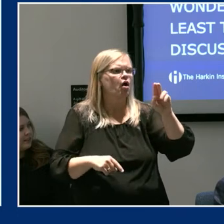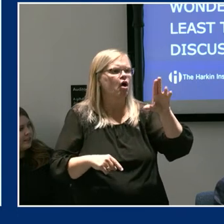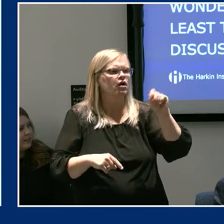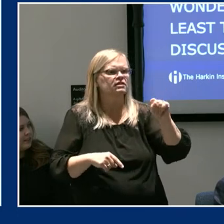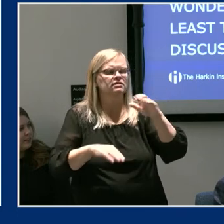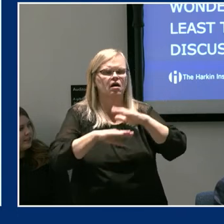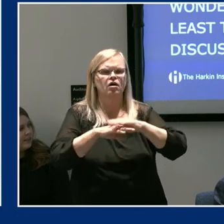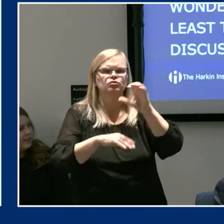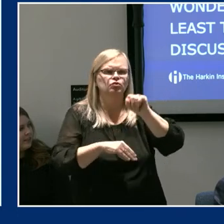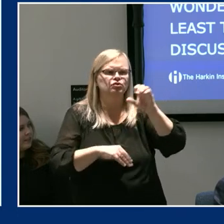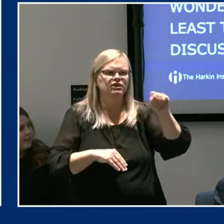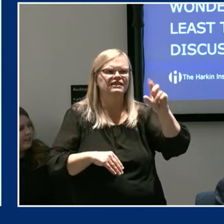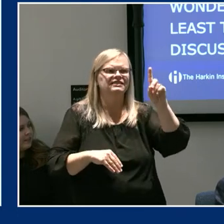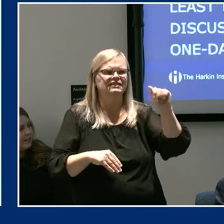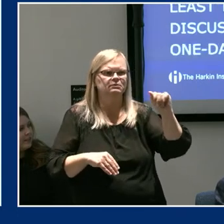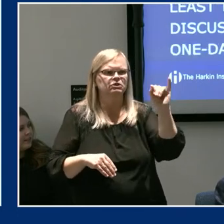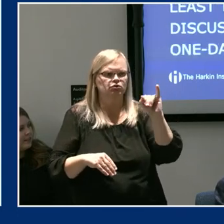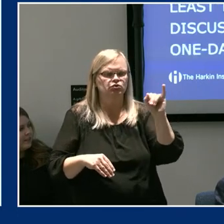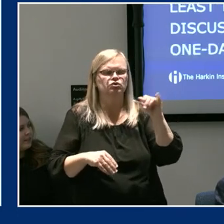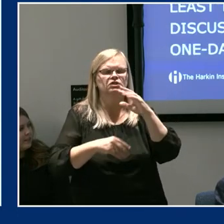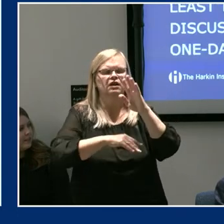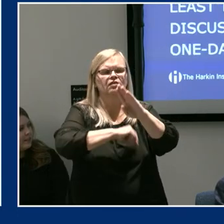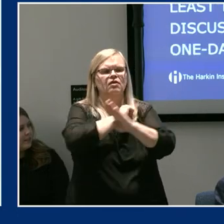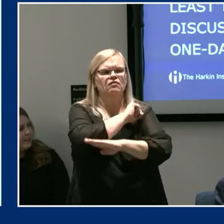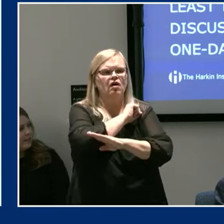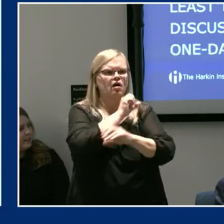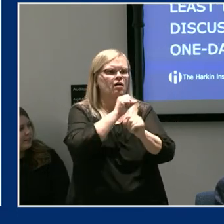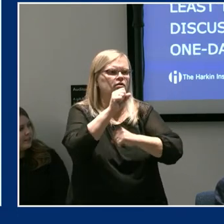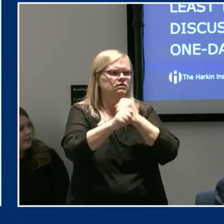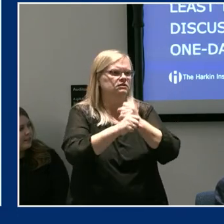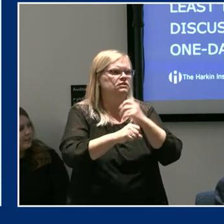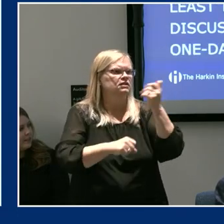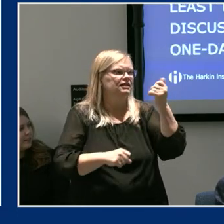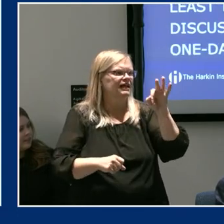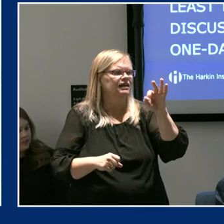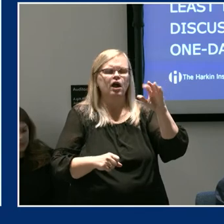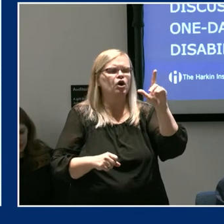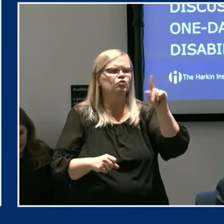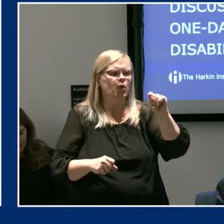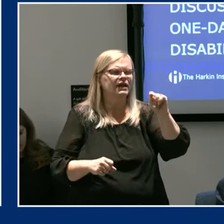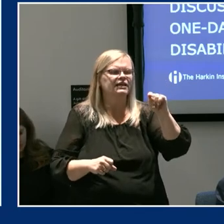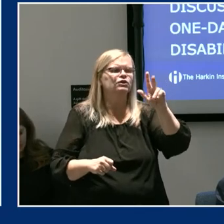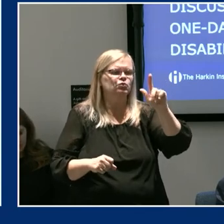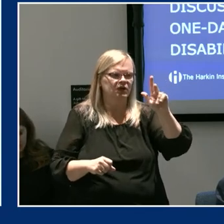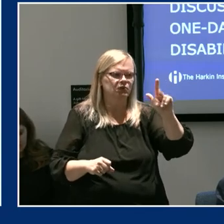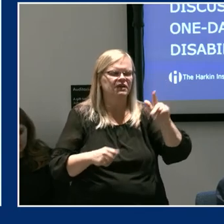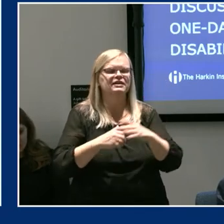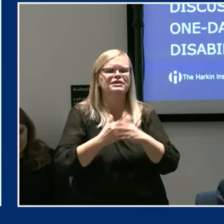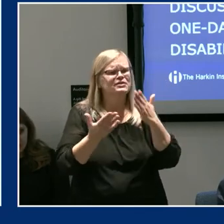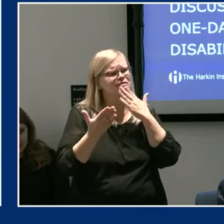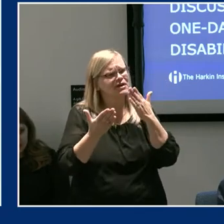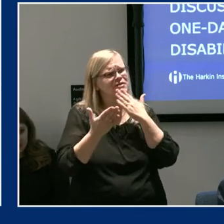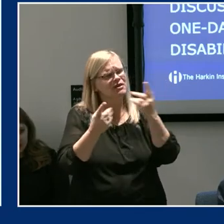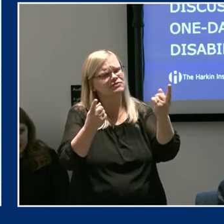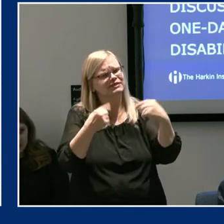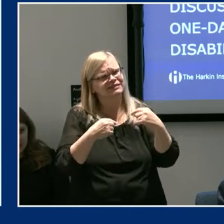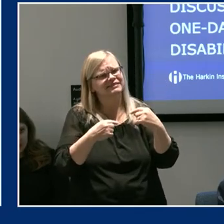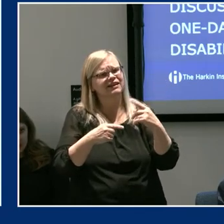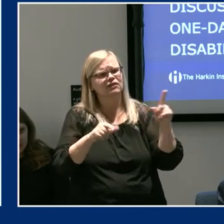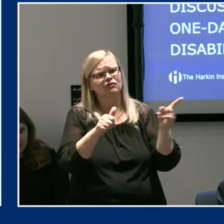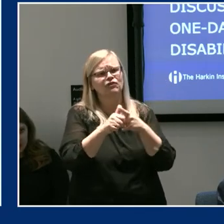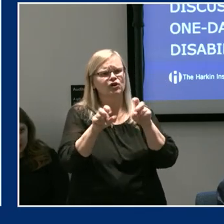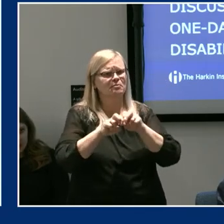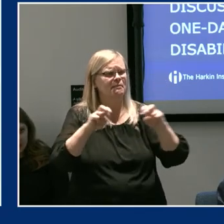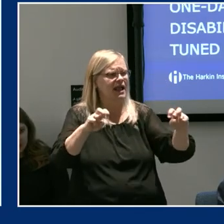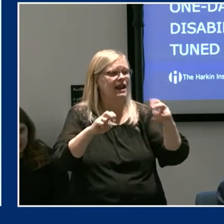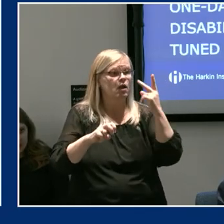disability insurance in the fall of 2023, so stay tuned for that. I'll plug this in now. Thank you all for attending the first panel, and